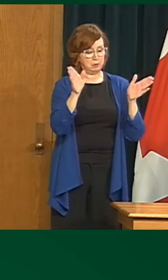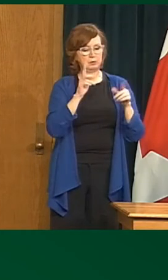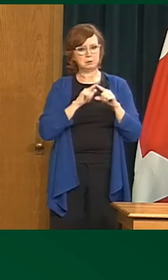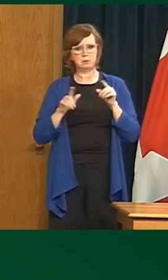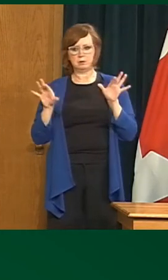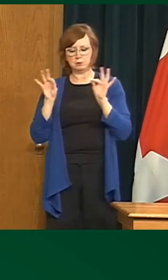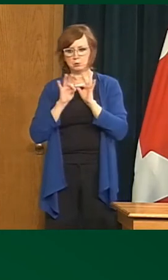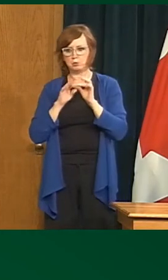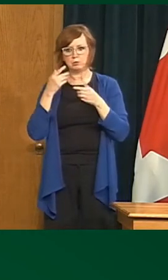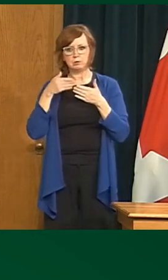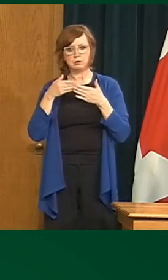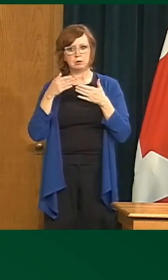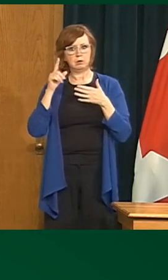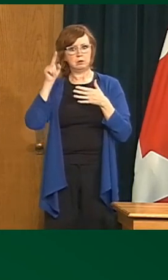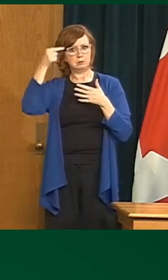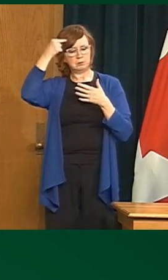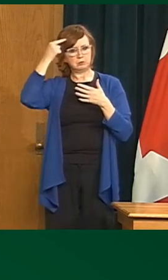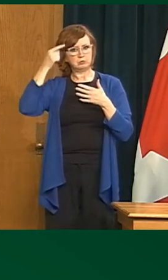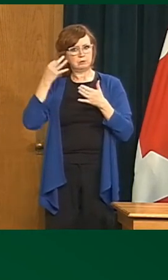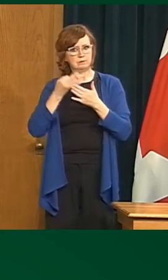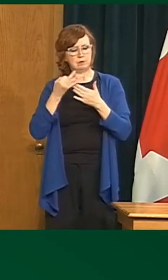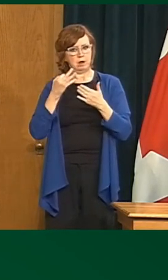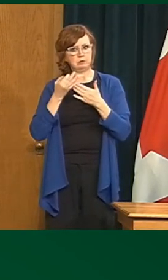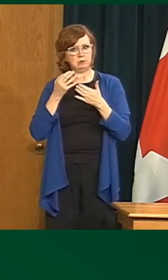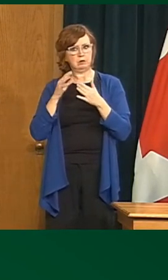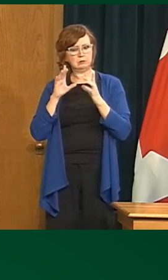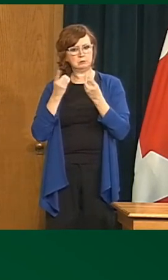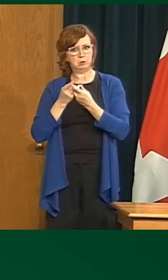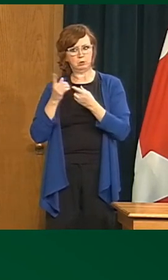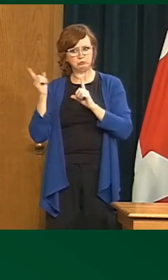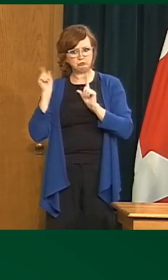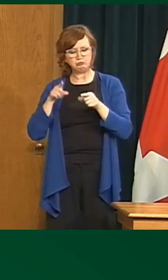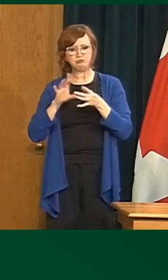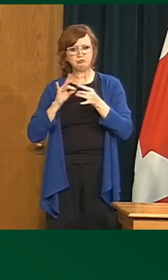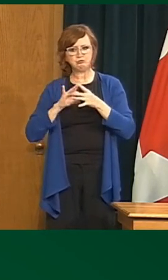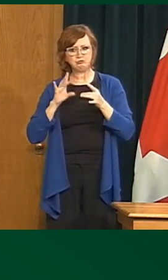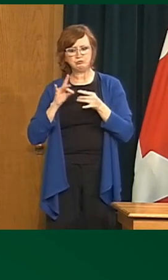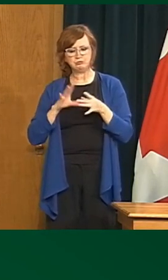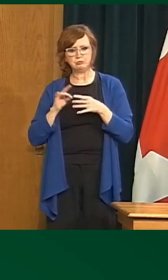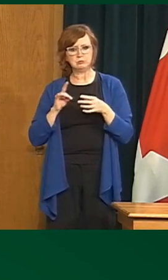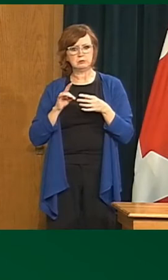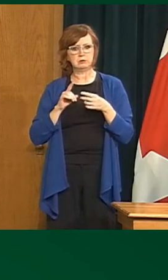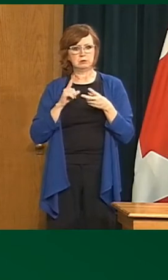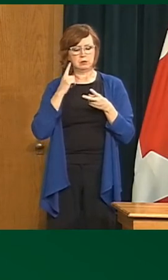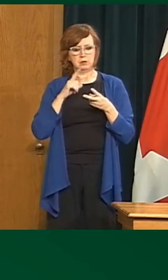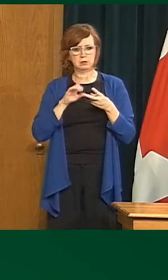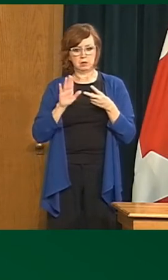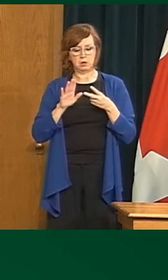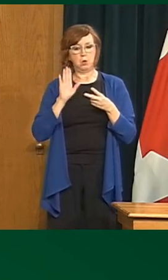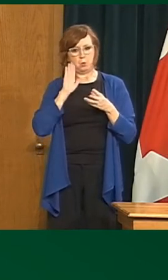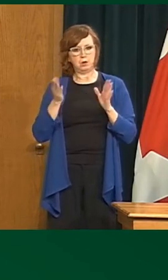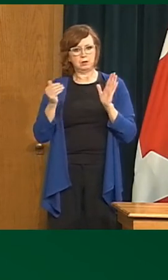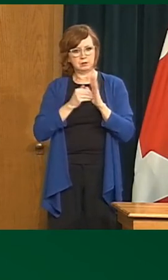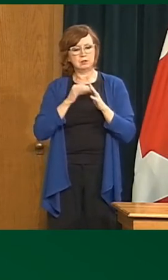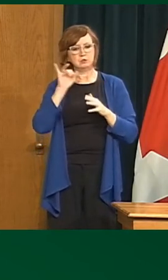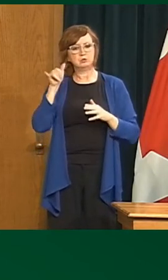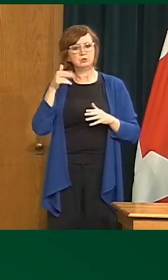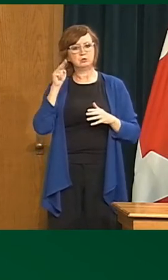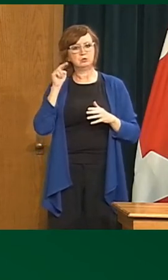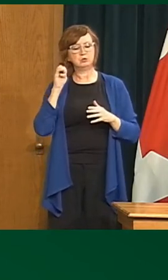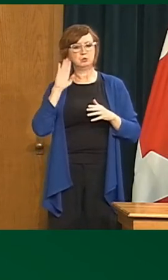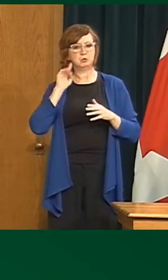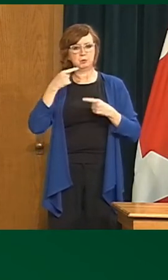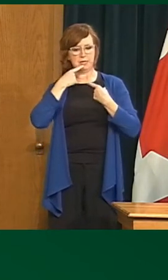Finance to come out and shortly after and give her revenue estimates, of which she will do again in June, and